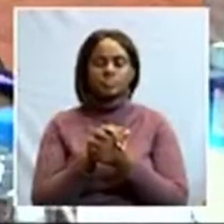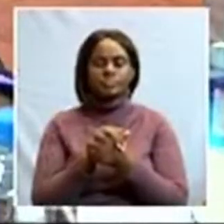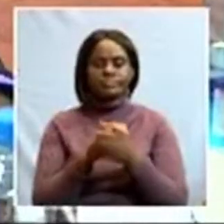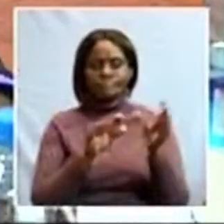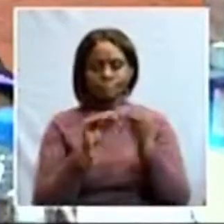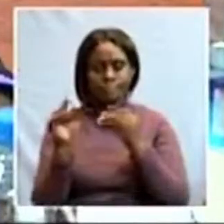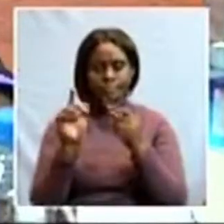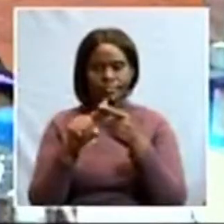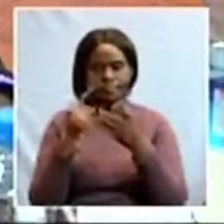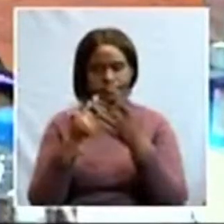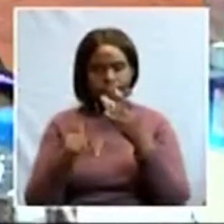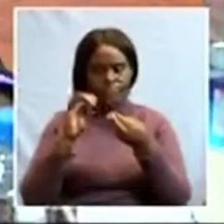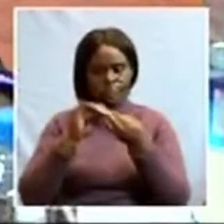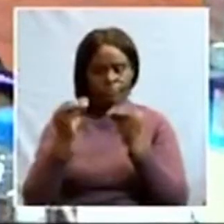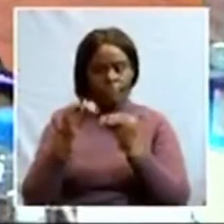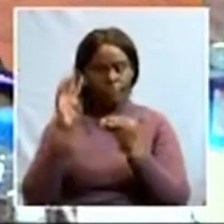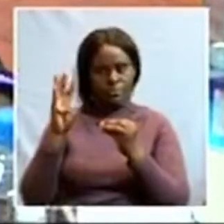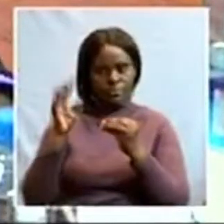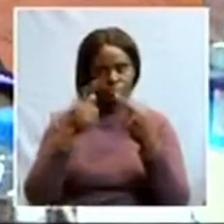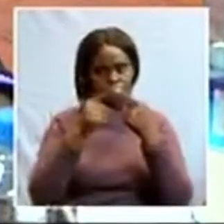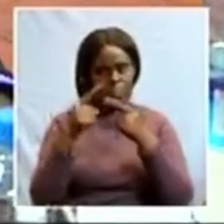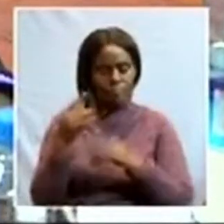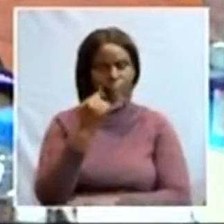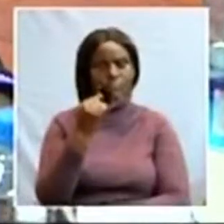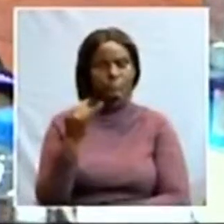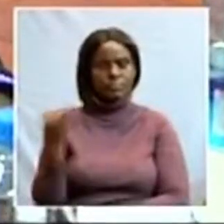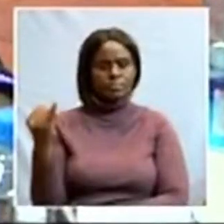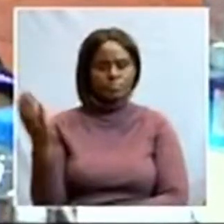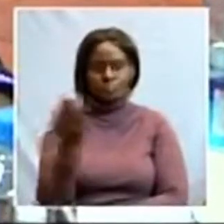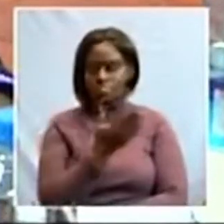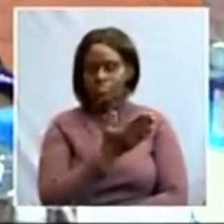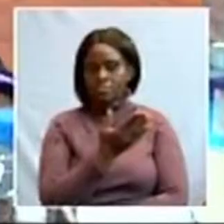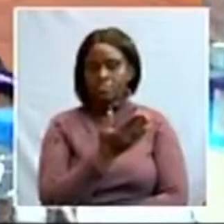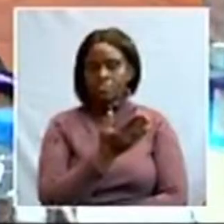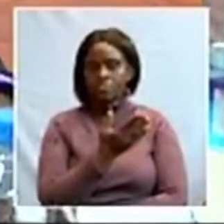move to item B, cross-cutting issues.